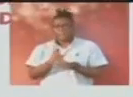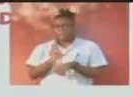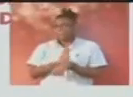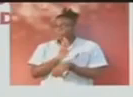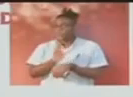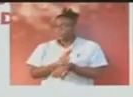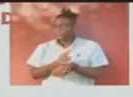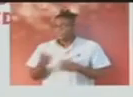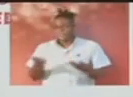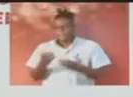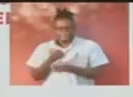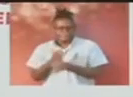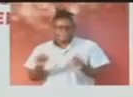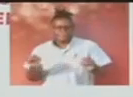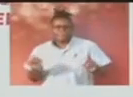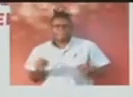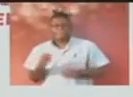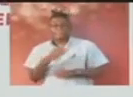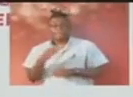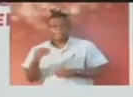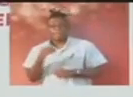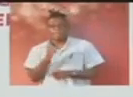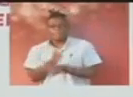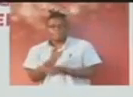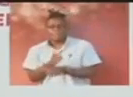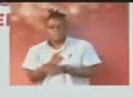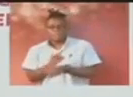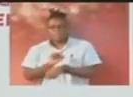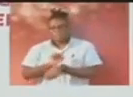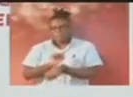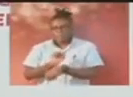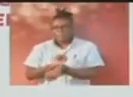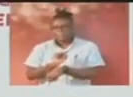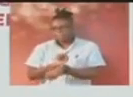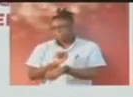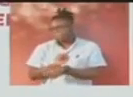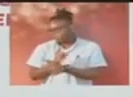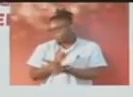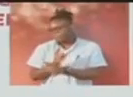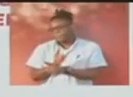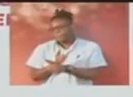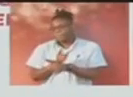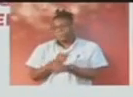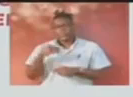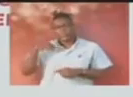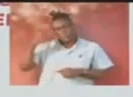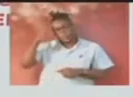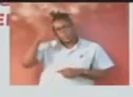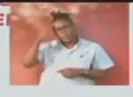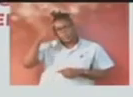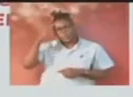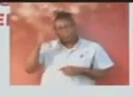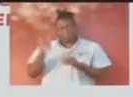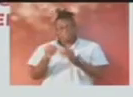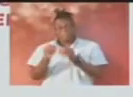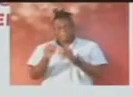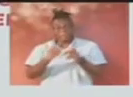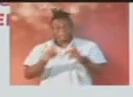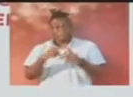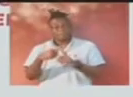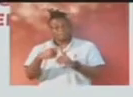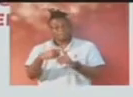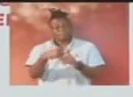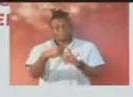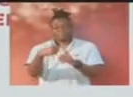and effective. With the current uptick in COVID-19 positive cases, the Ministry and the RHAs